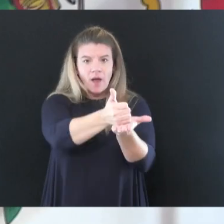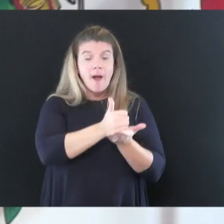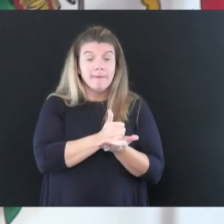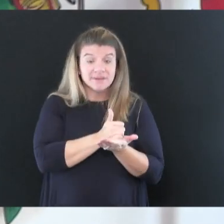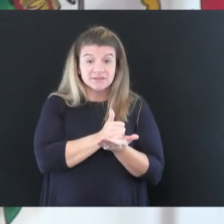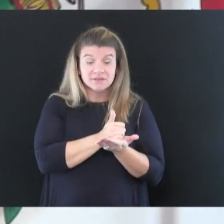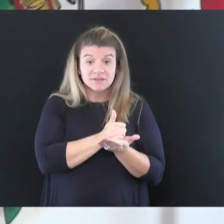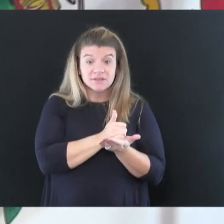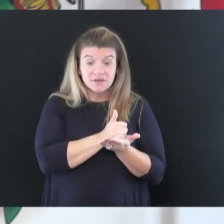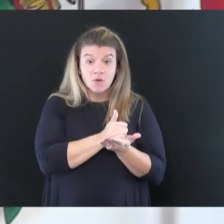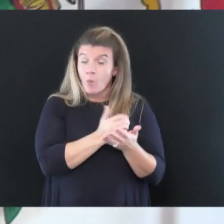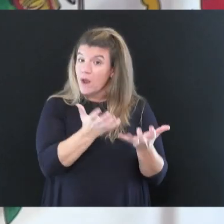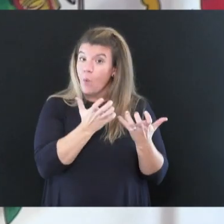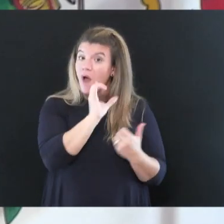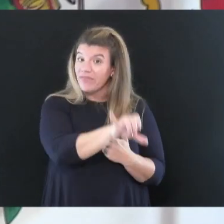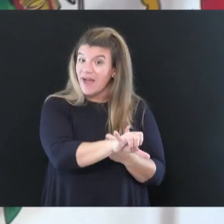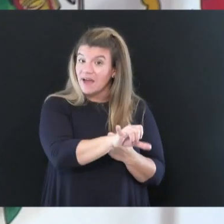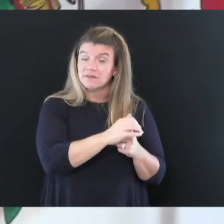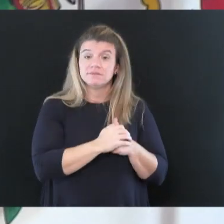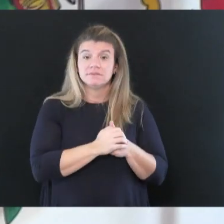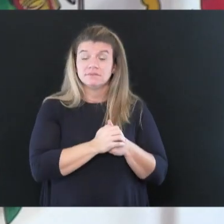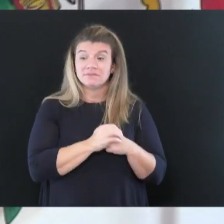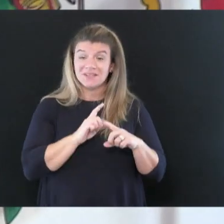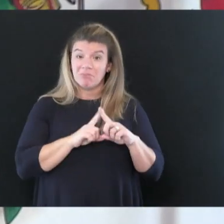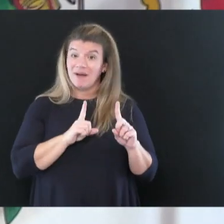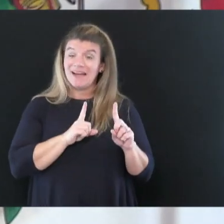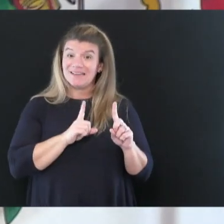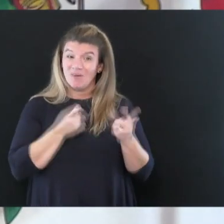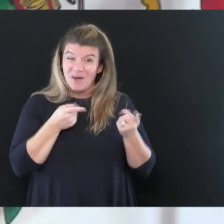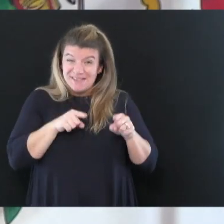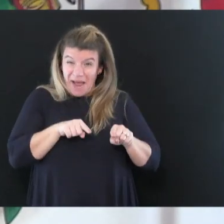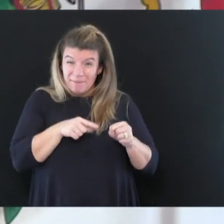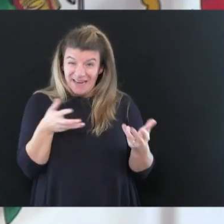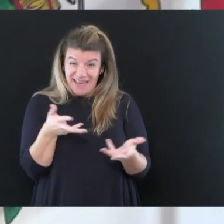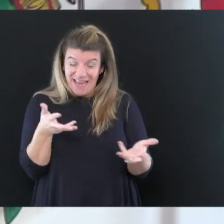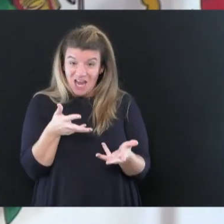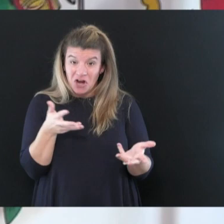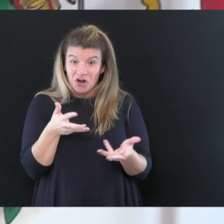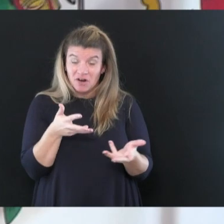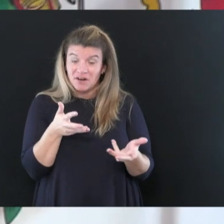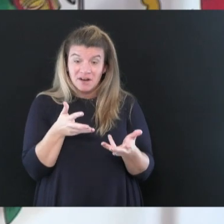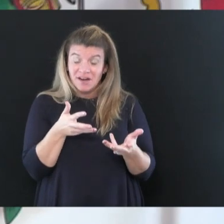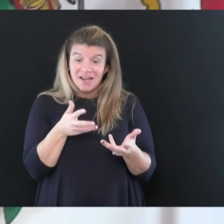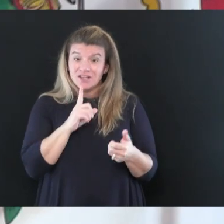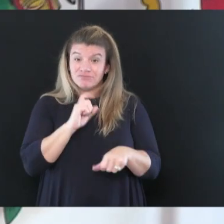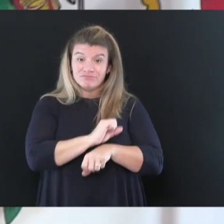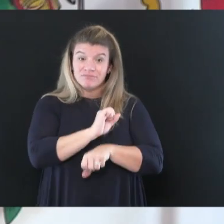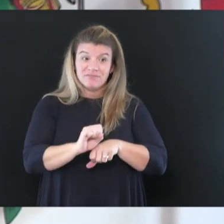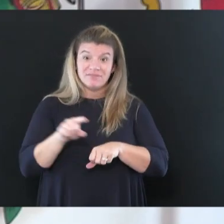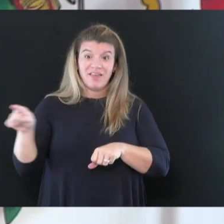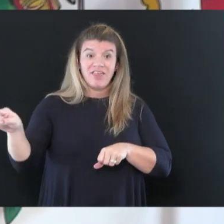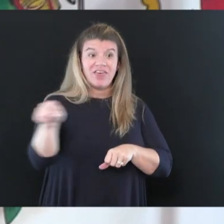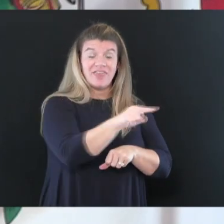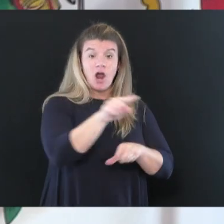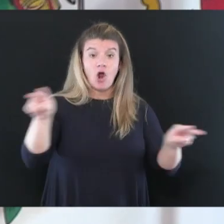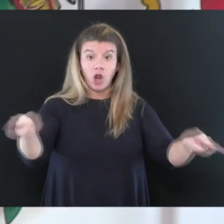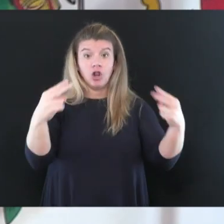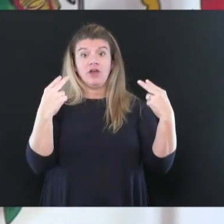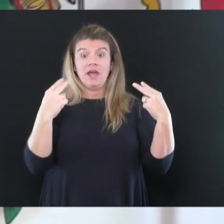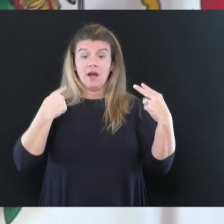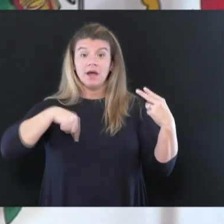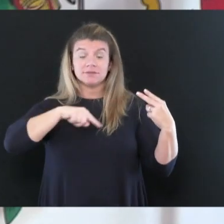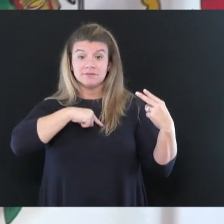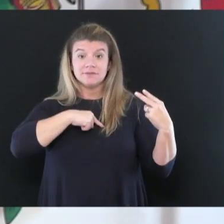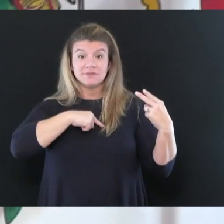good side. But really and truly, what's happening way more than not is the governors from all across this country